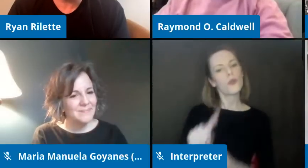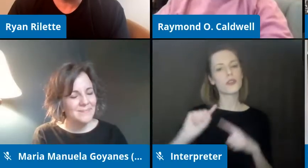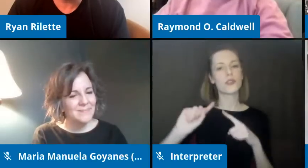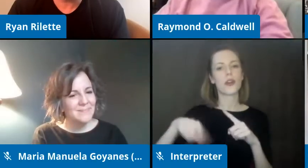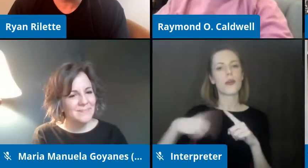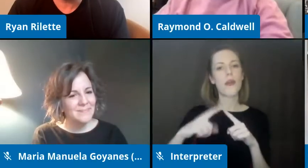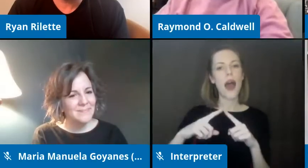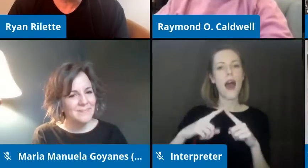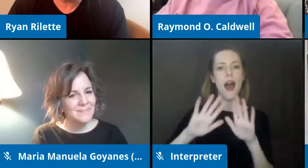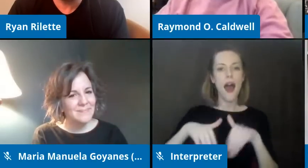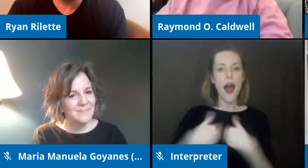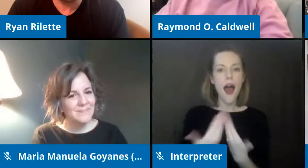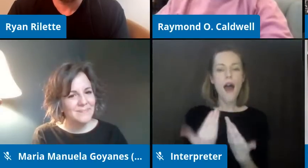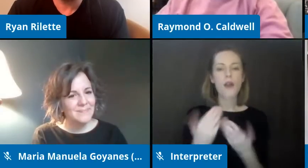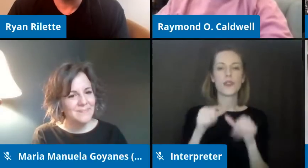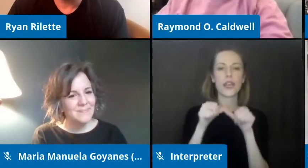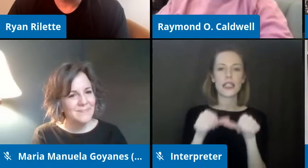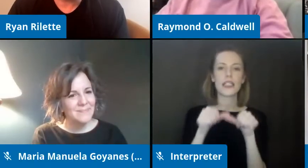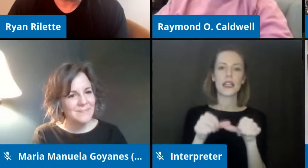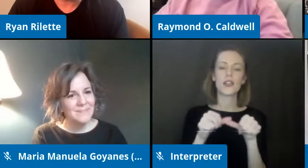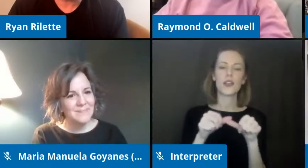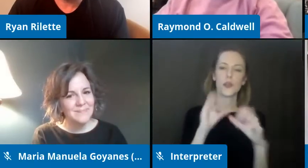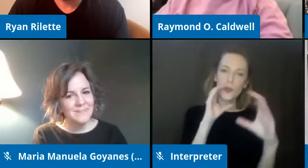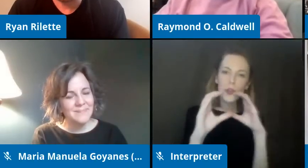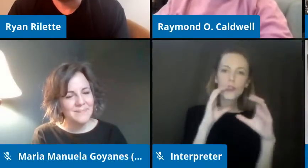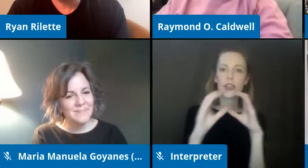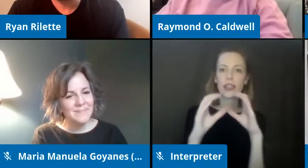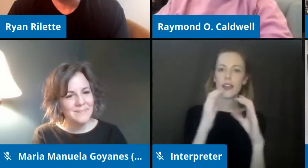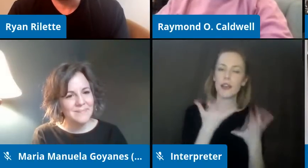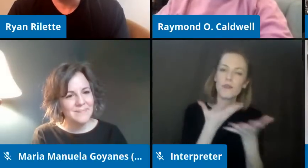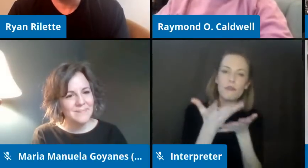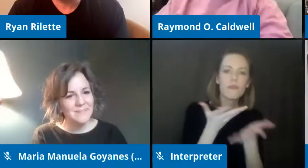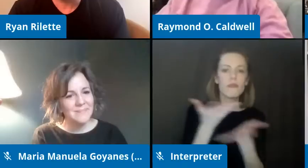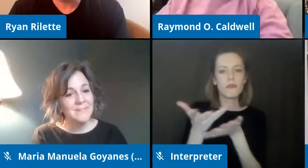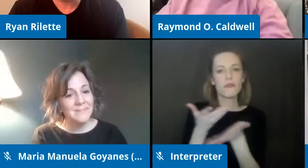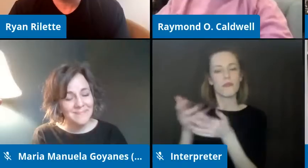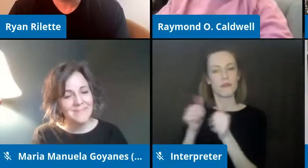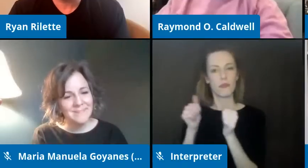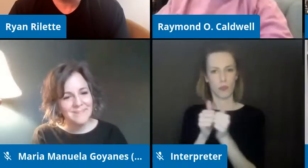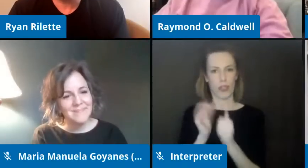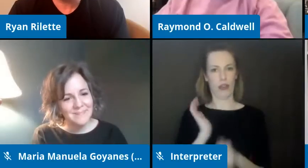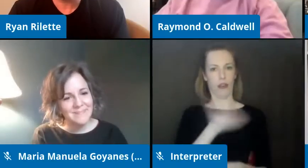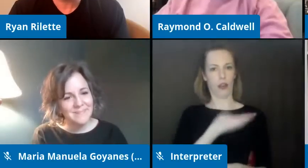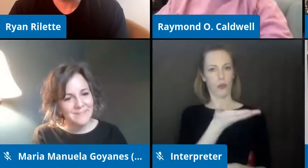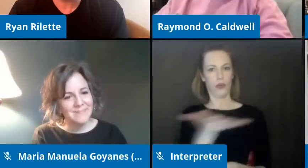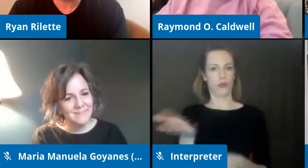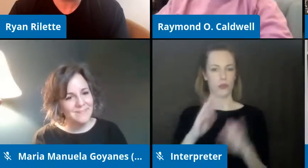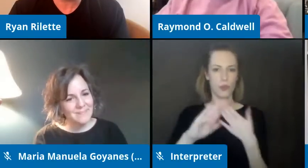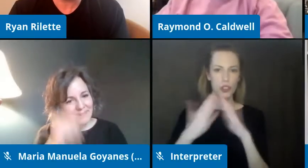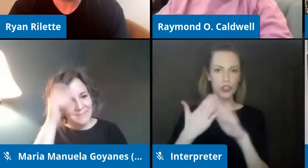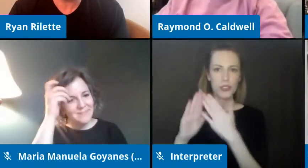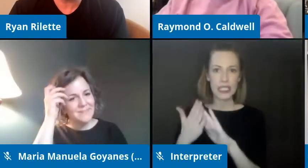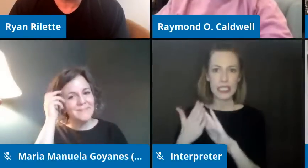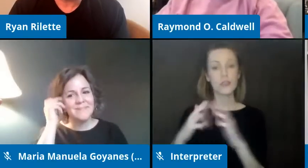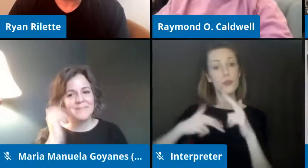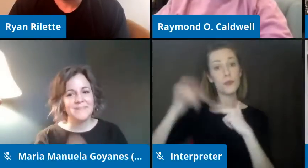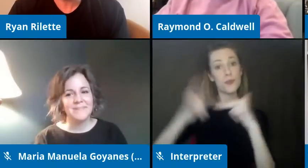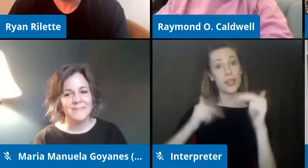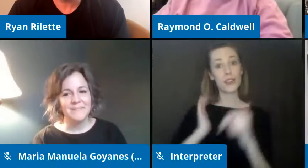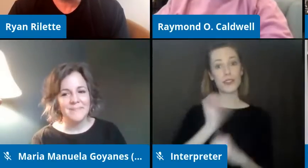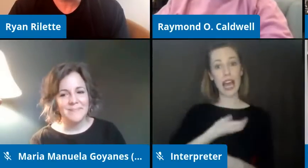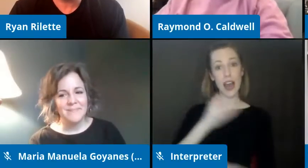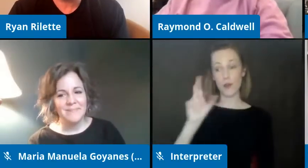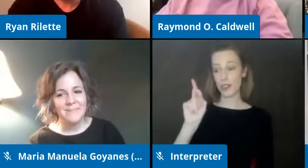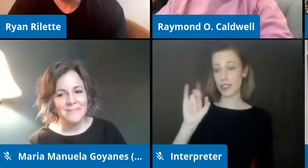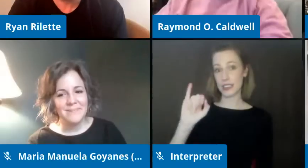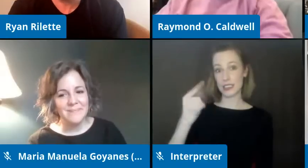communicate on a regular basis to our community, to continue to have a community, to build a digital community, to save the people who